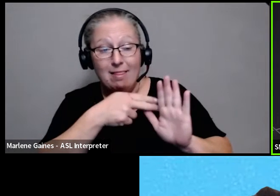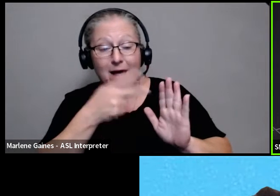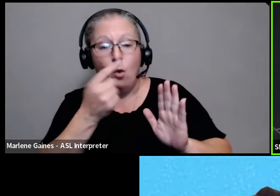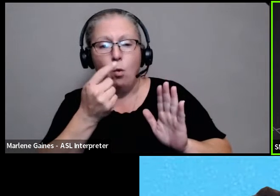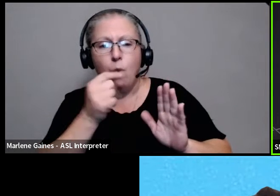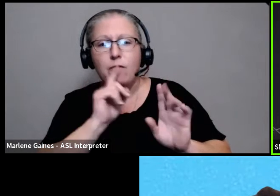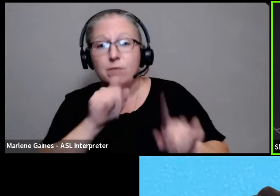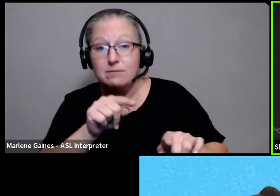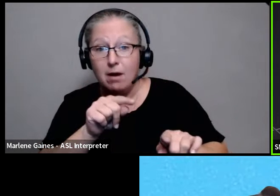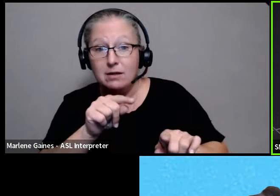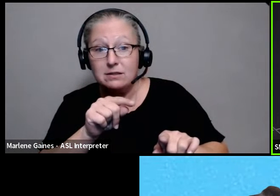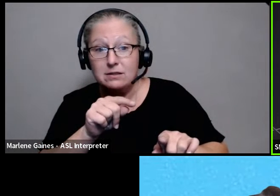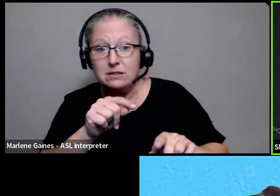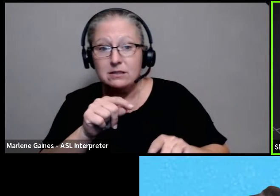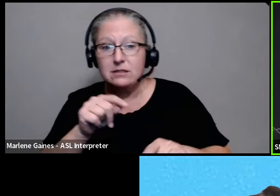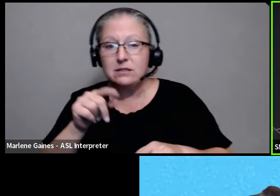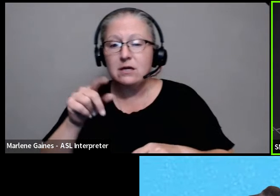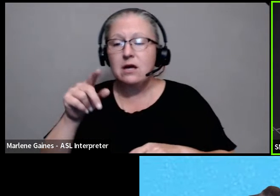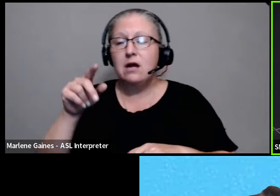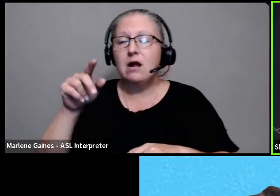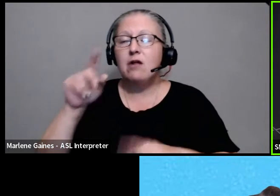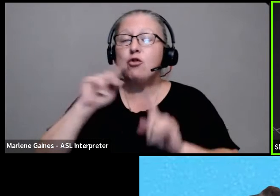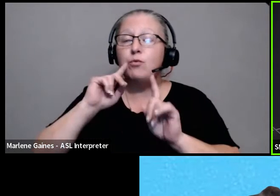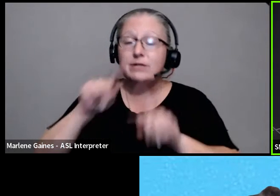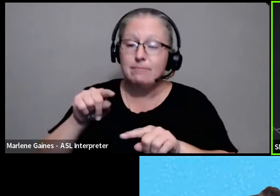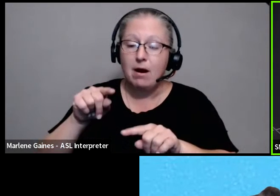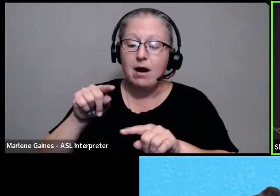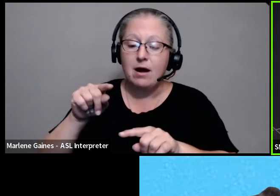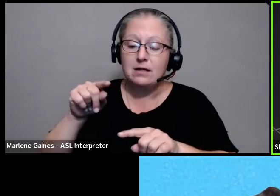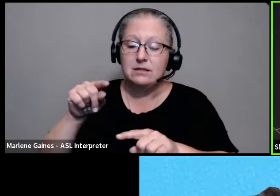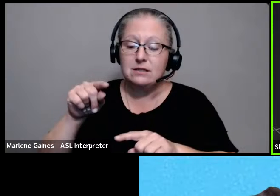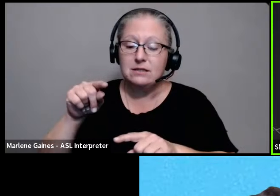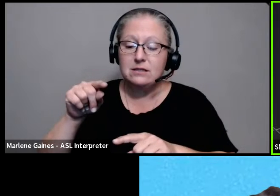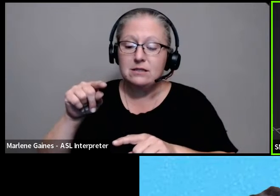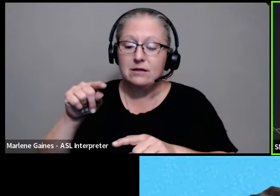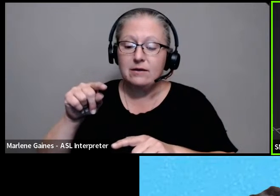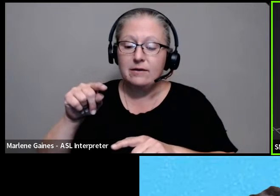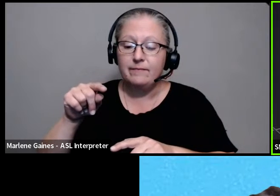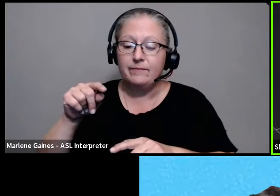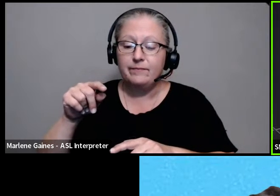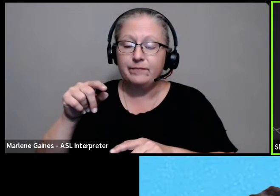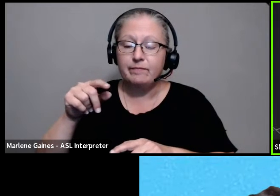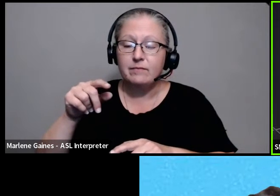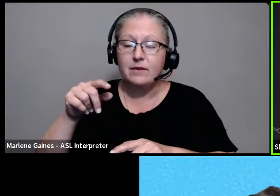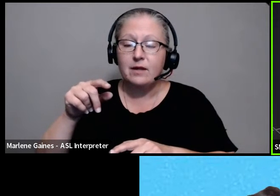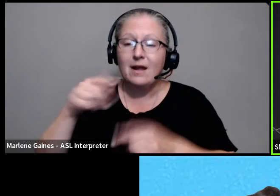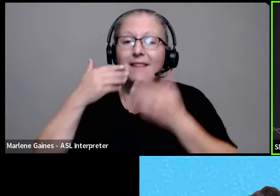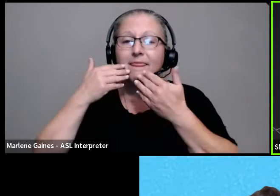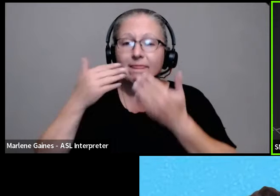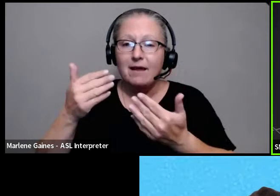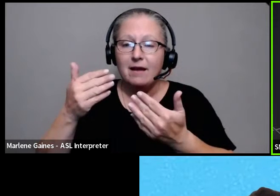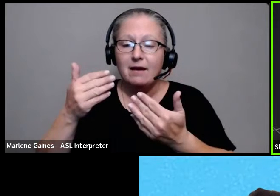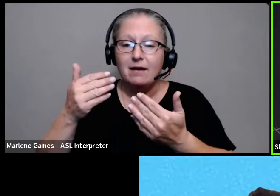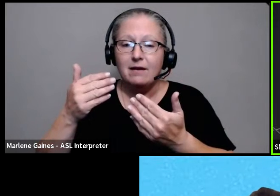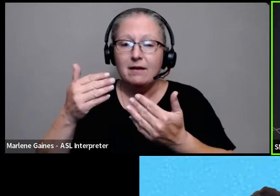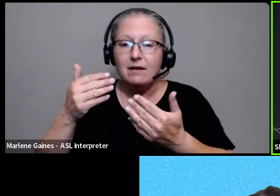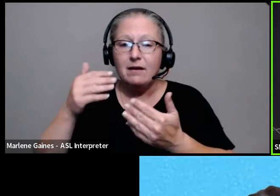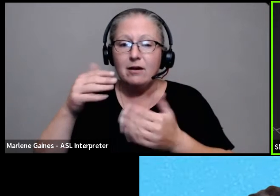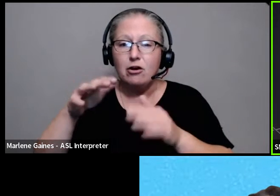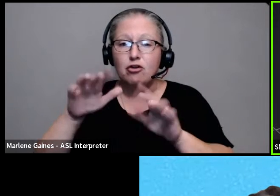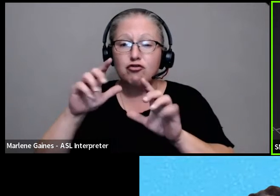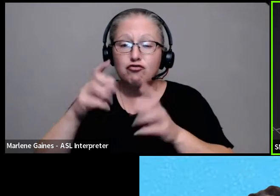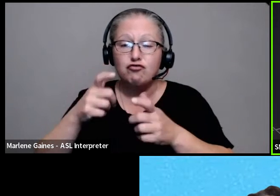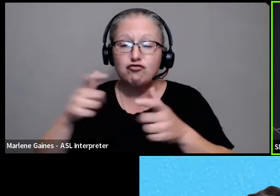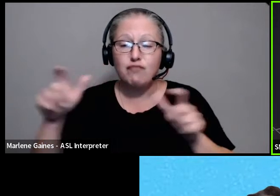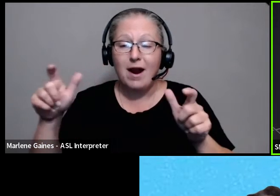was the response? The response was to thank the grand jury